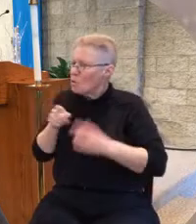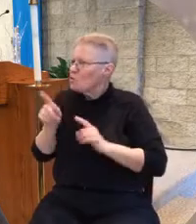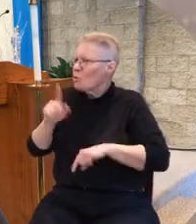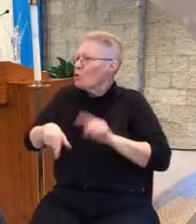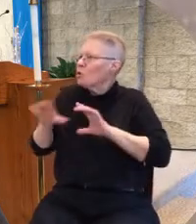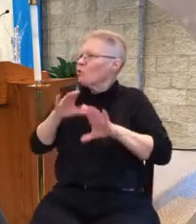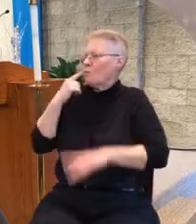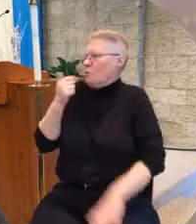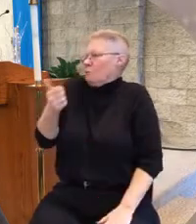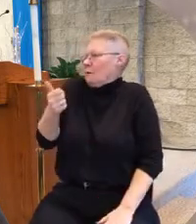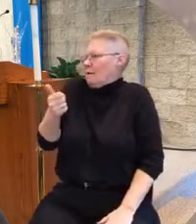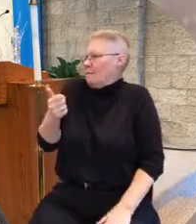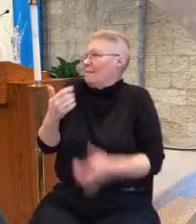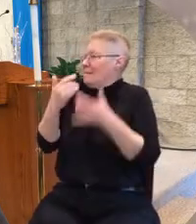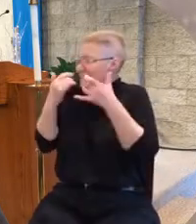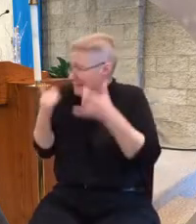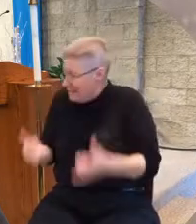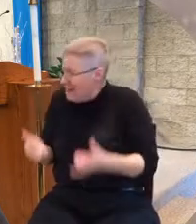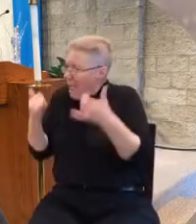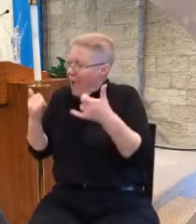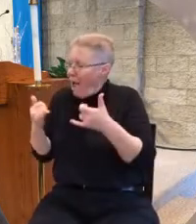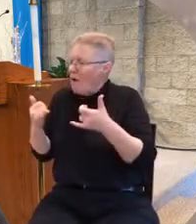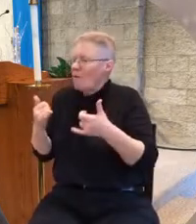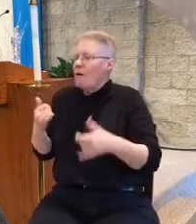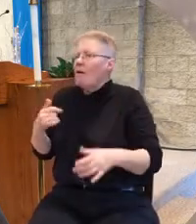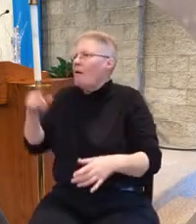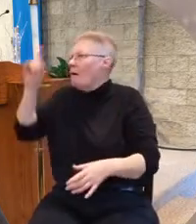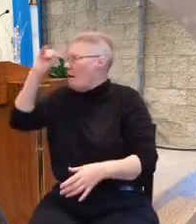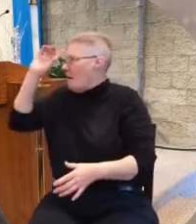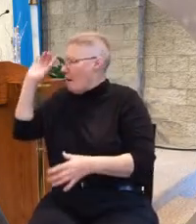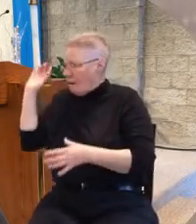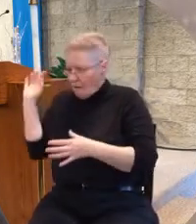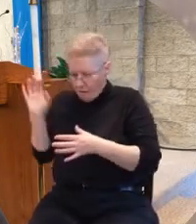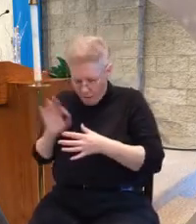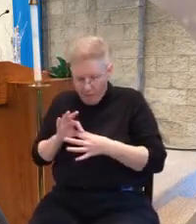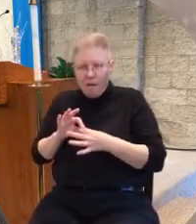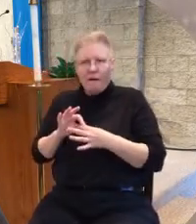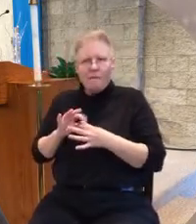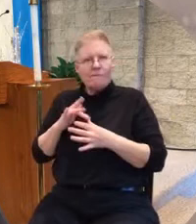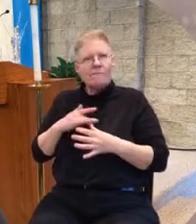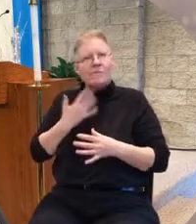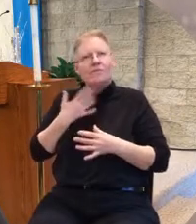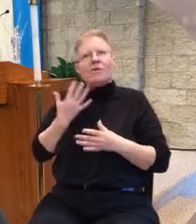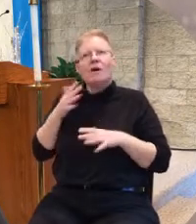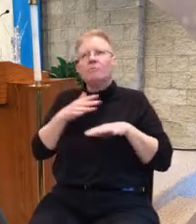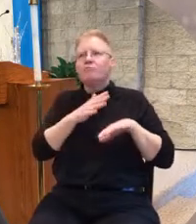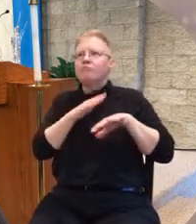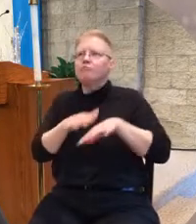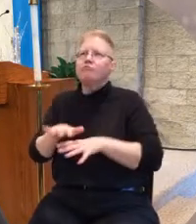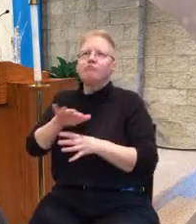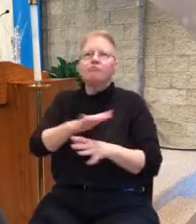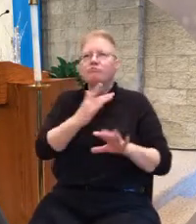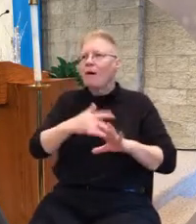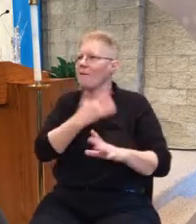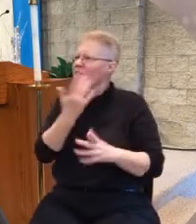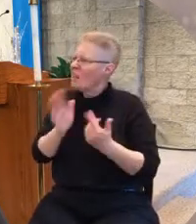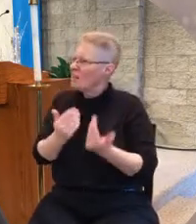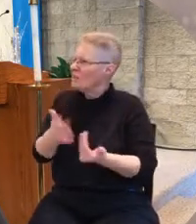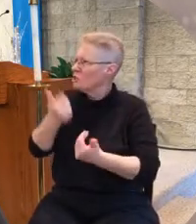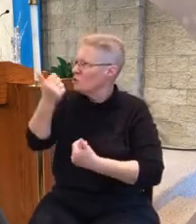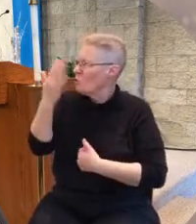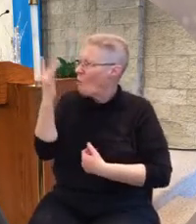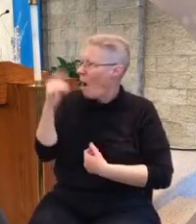this, and now you're starting to feel the flow. Now things are starting to become easier because you're not pulling and pushing up against your own